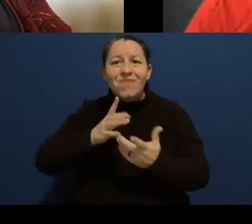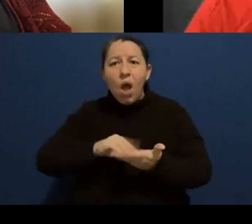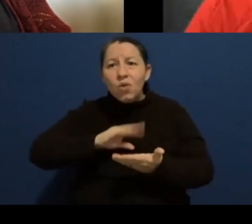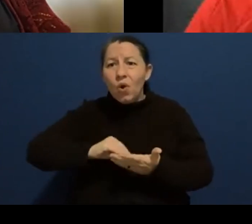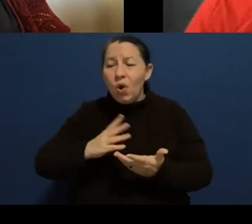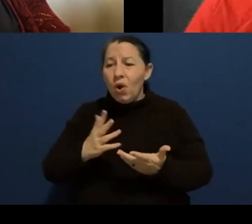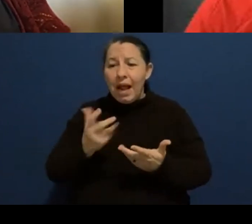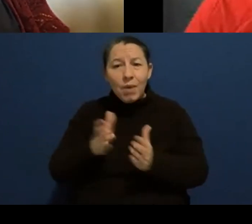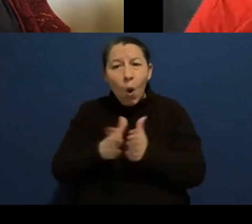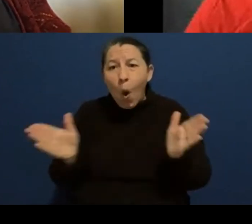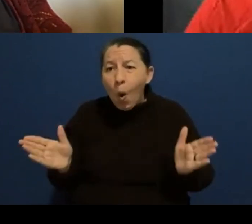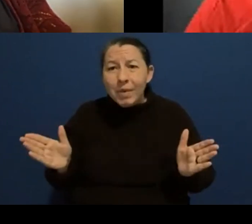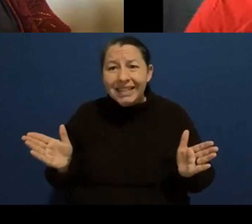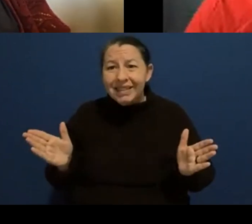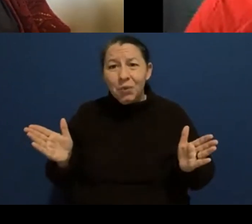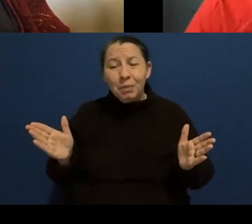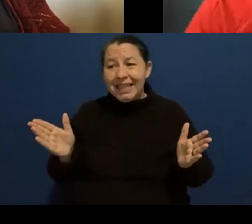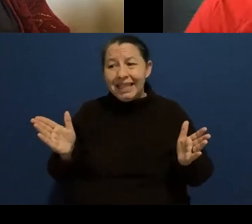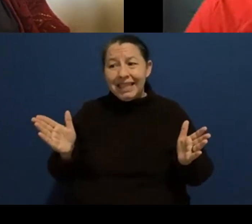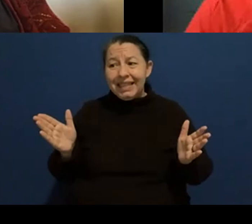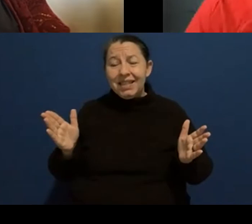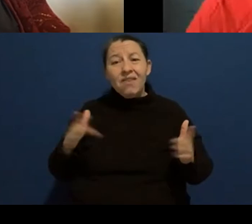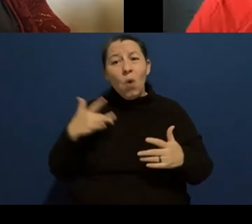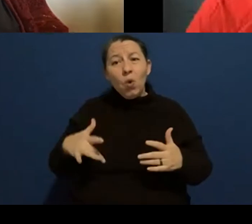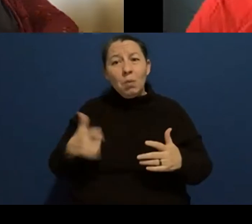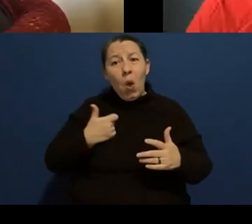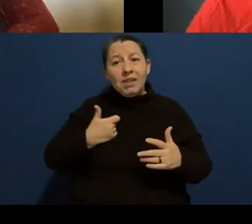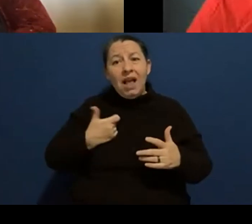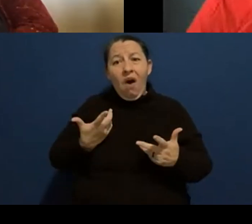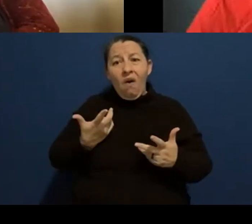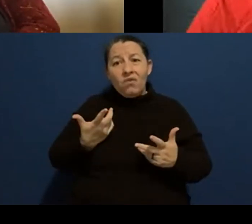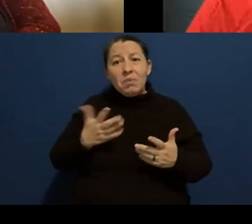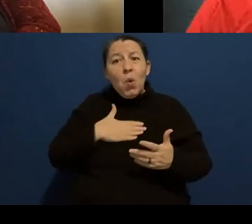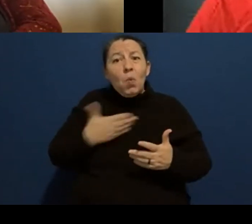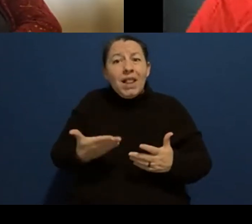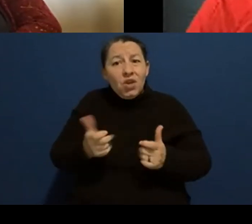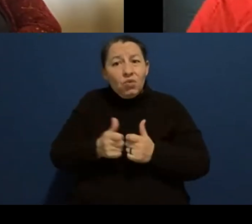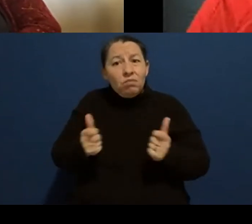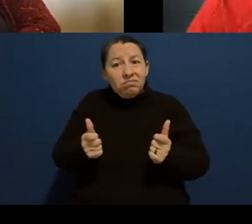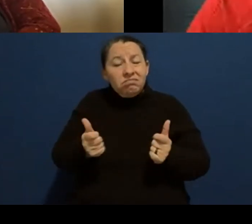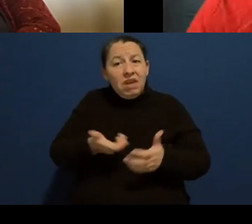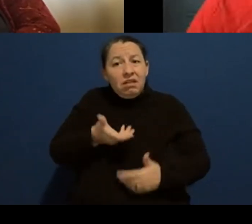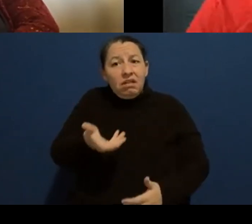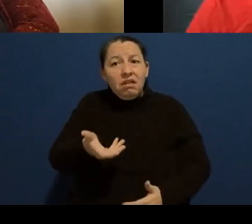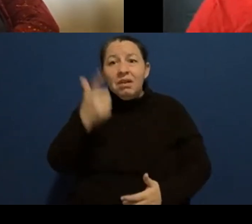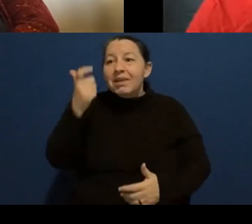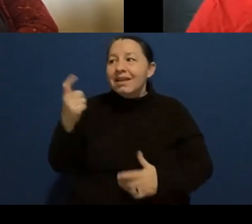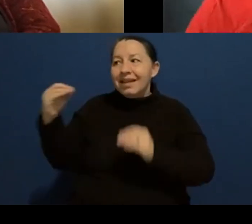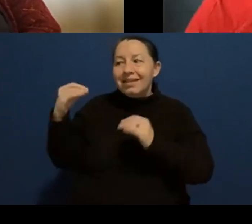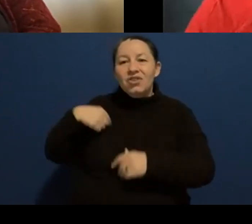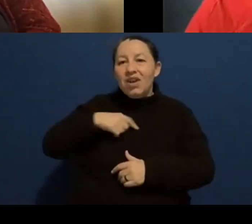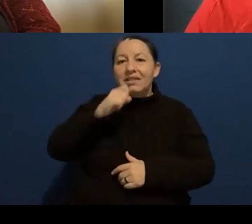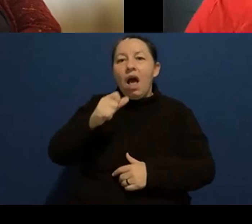vulnerable, because we are taught not to talk, speak out, or speak about ourselves or draw attention.